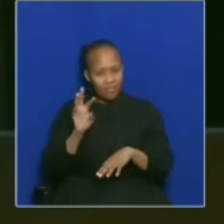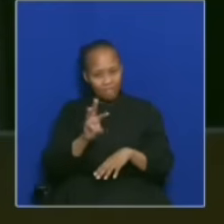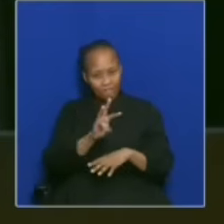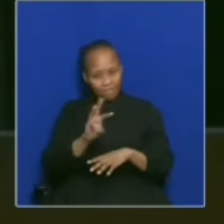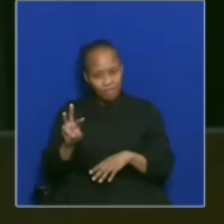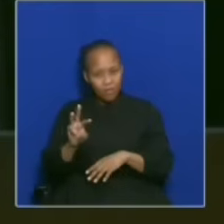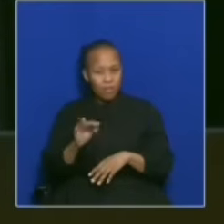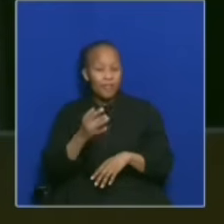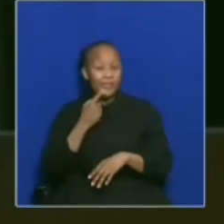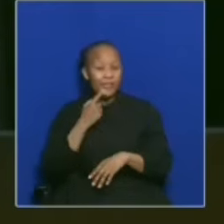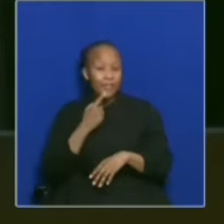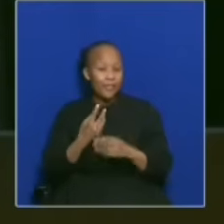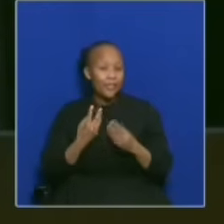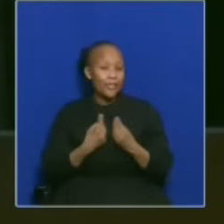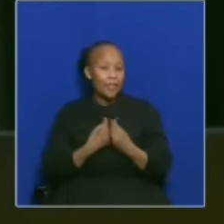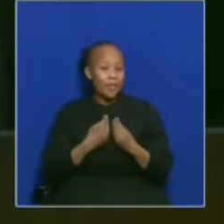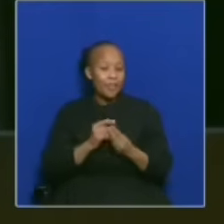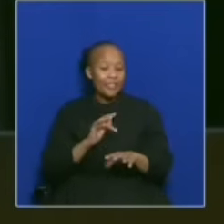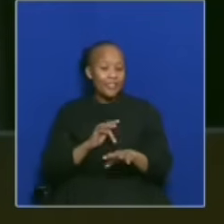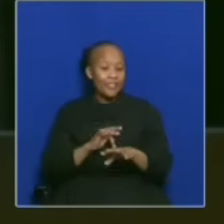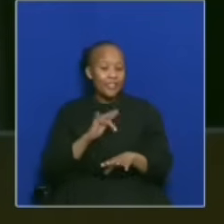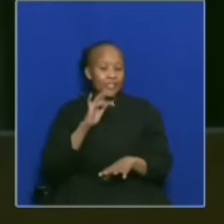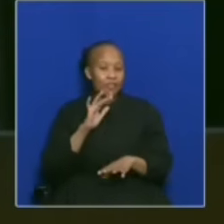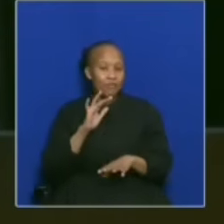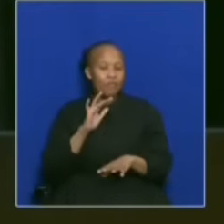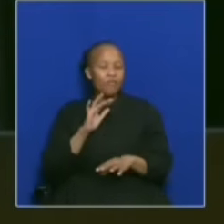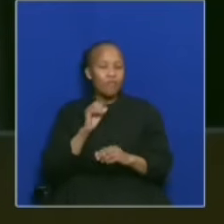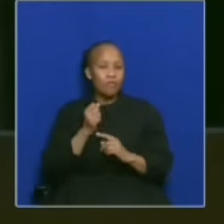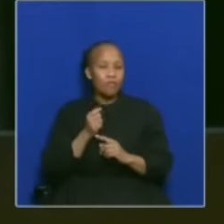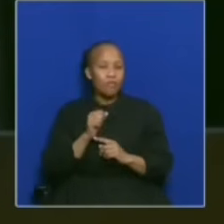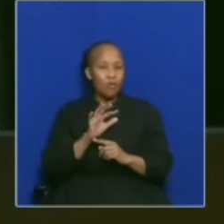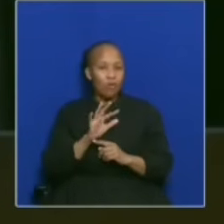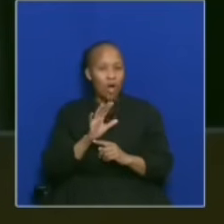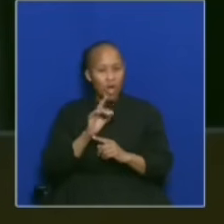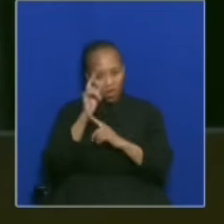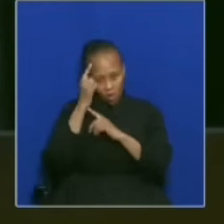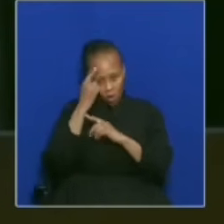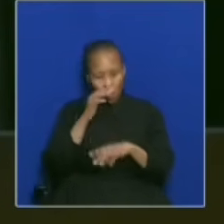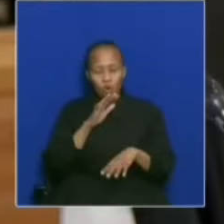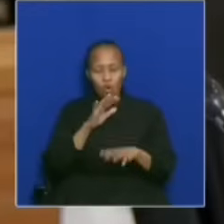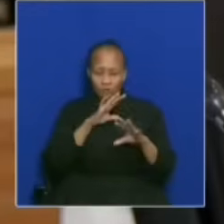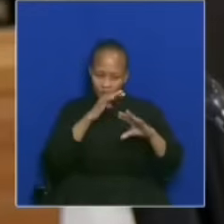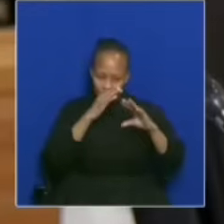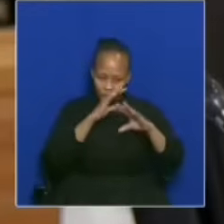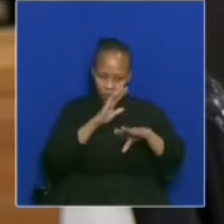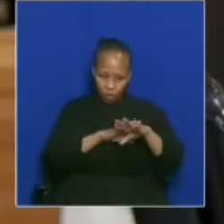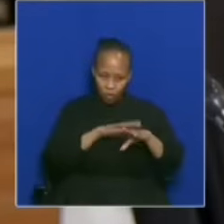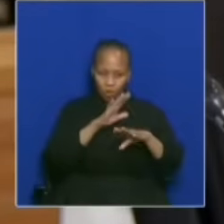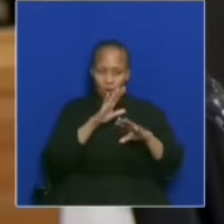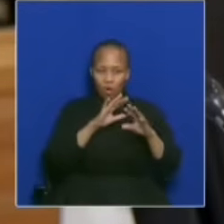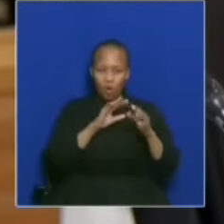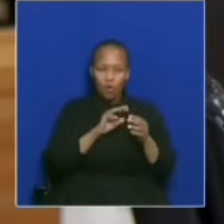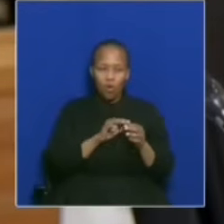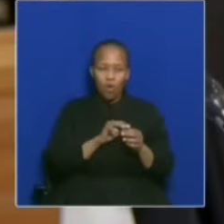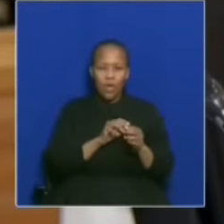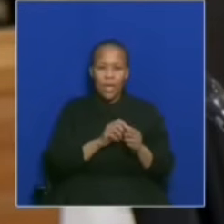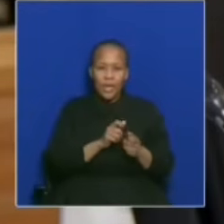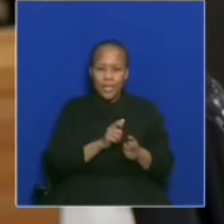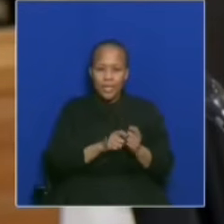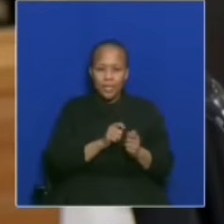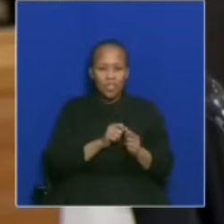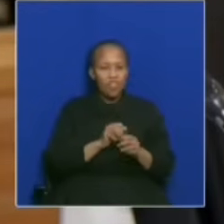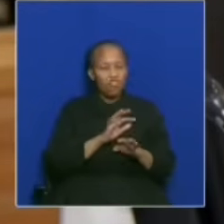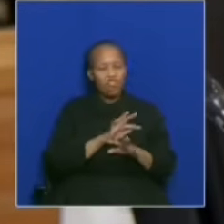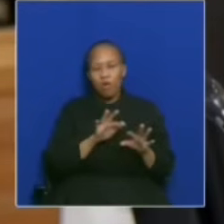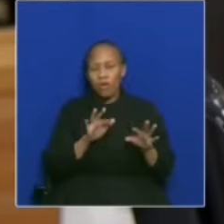I thought the focus was more on the text than the picture. Or am I mistaken? I was also focusing